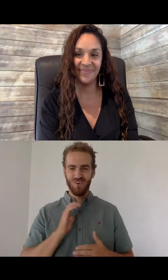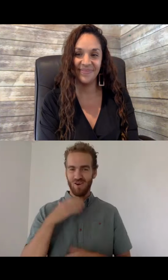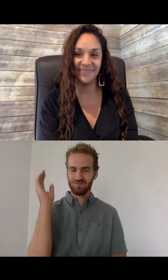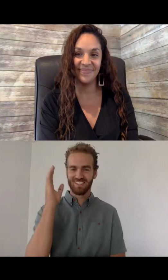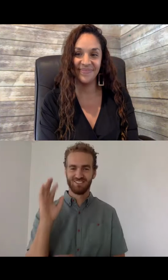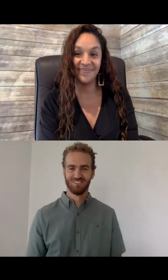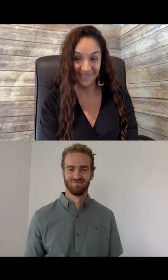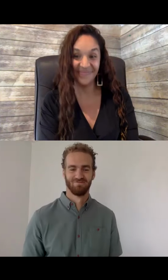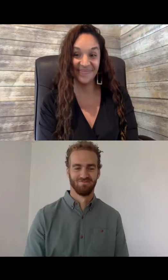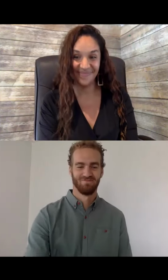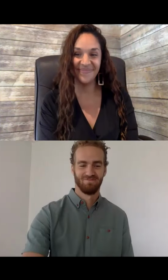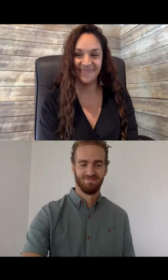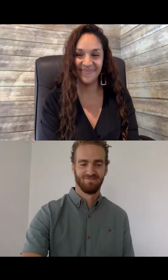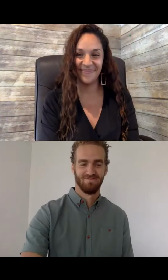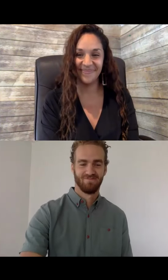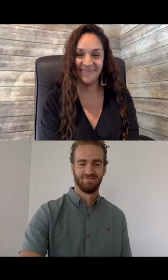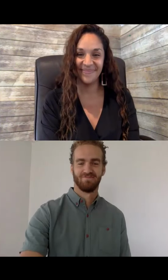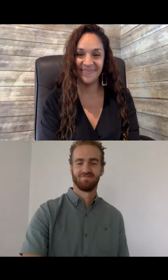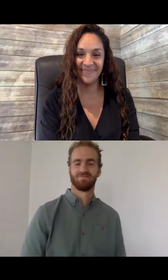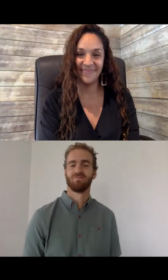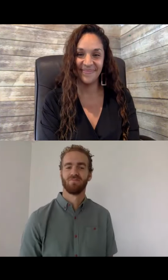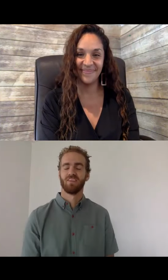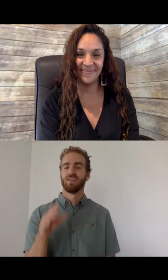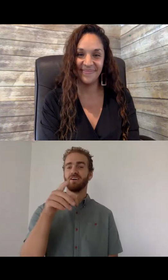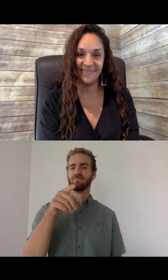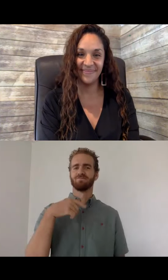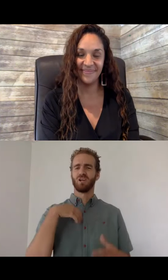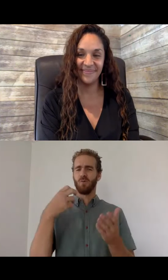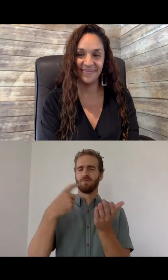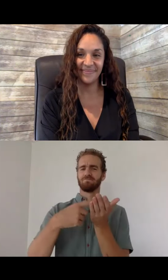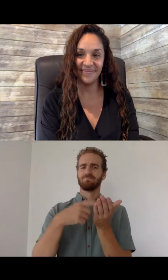Riverside. Enjoy our presentation today.